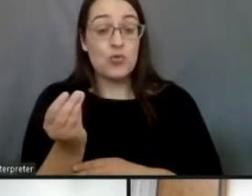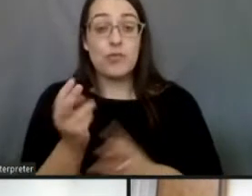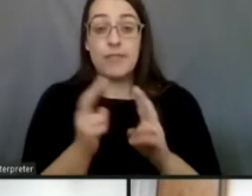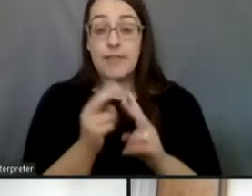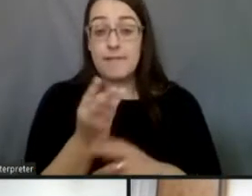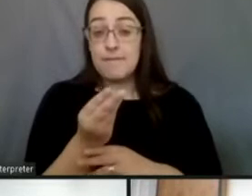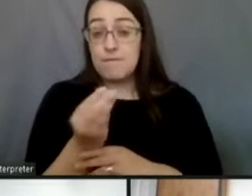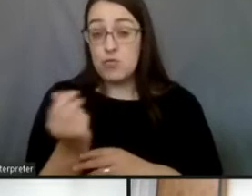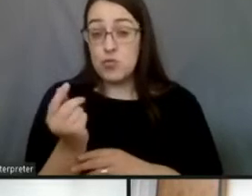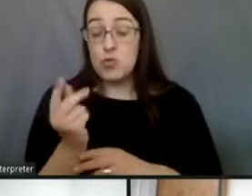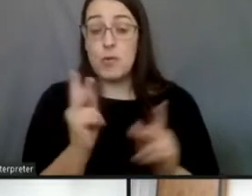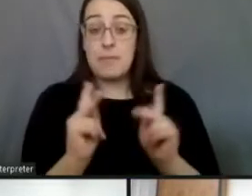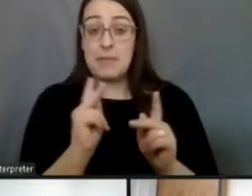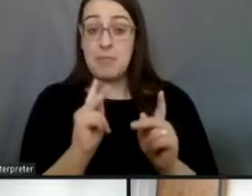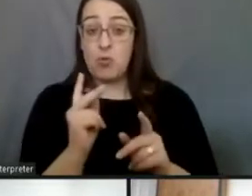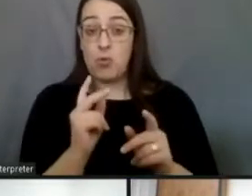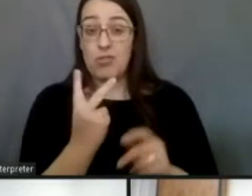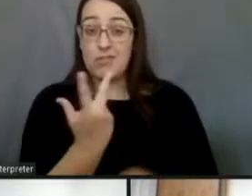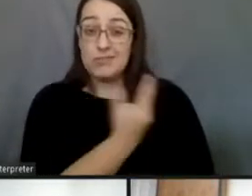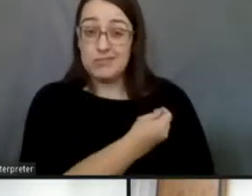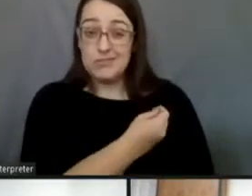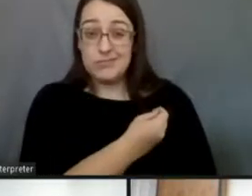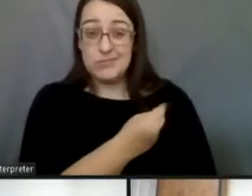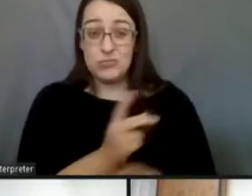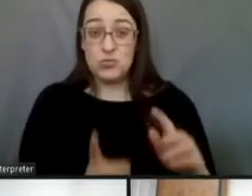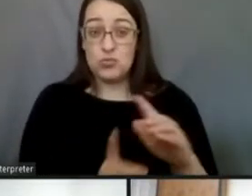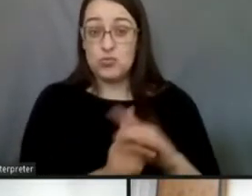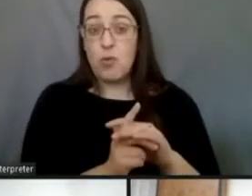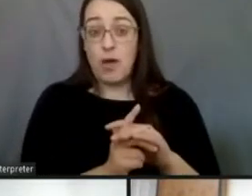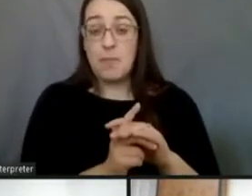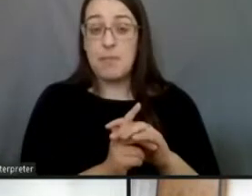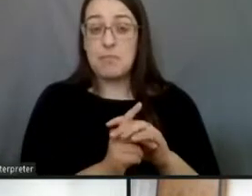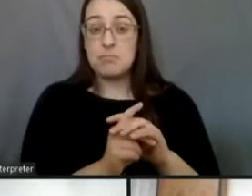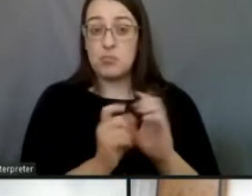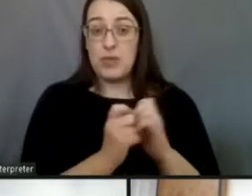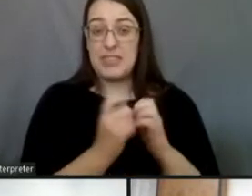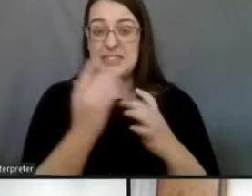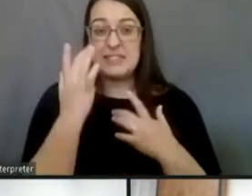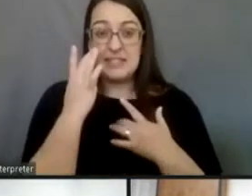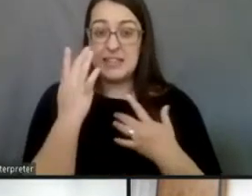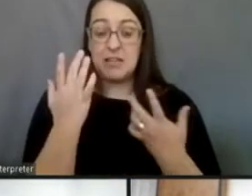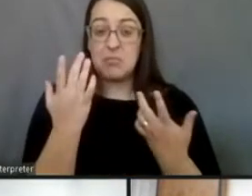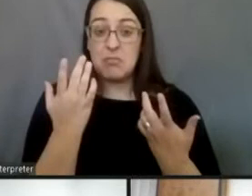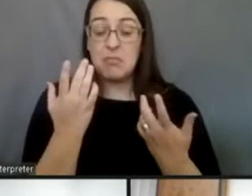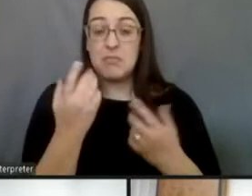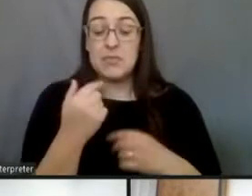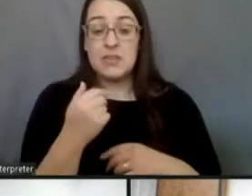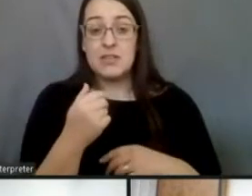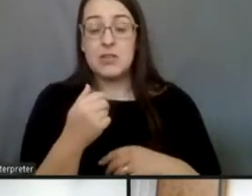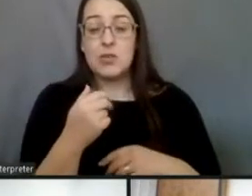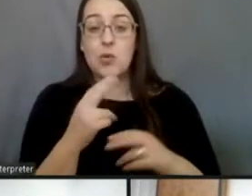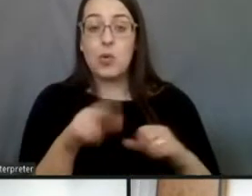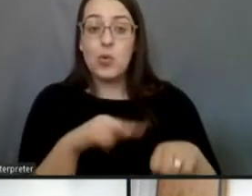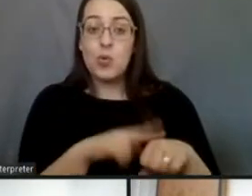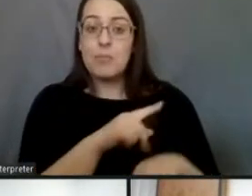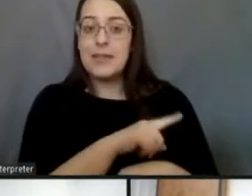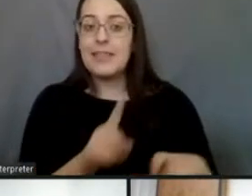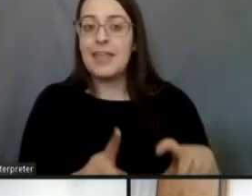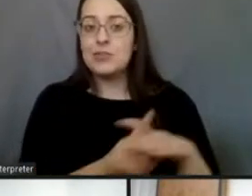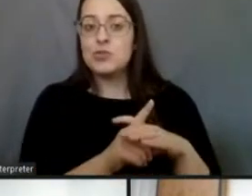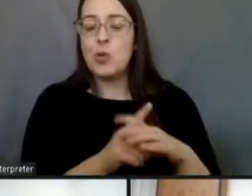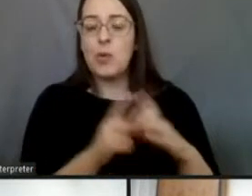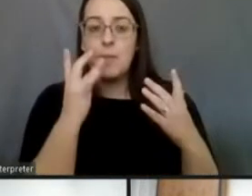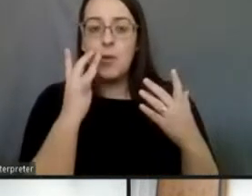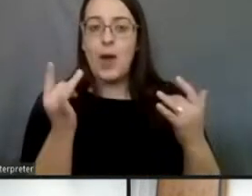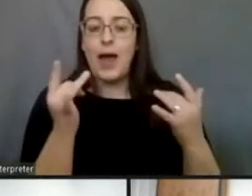few individuals that have been vaccinated are showing up as the need for admission. And then usually that's because they're in the early phase